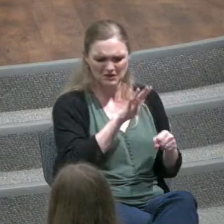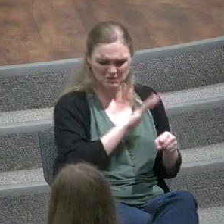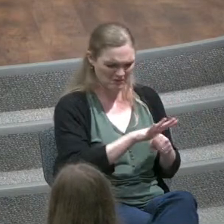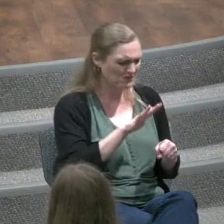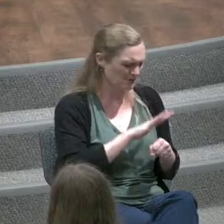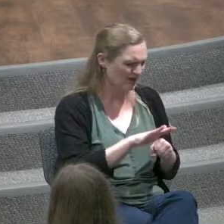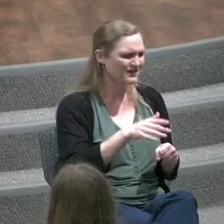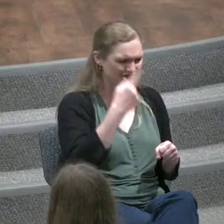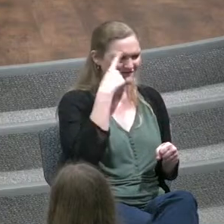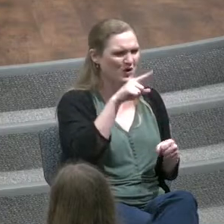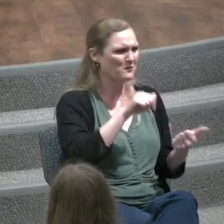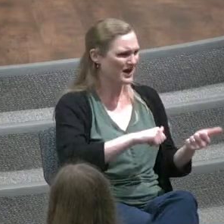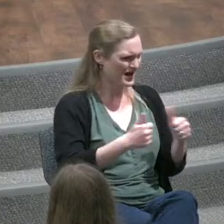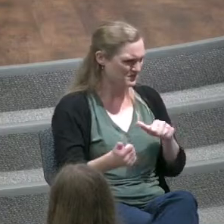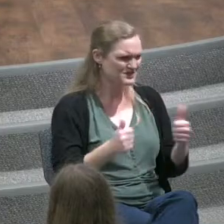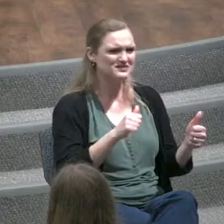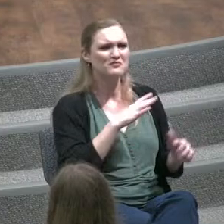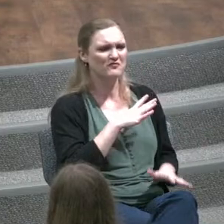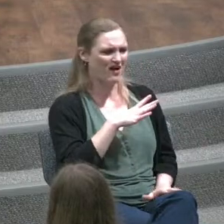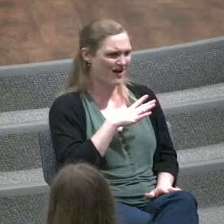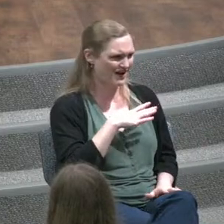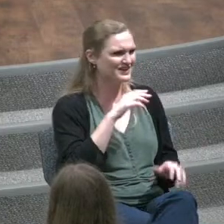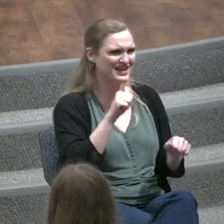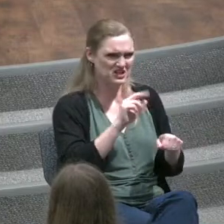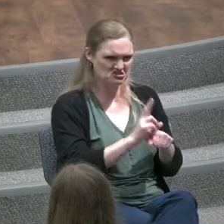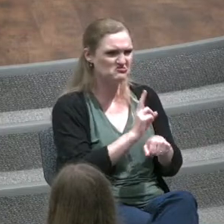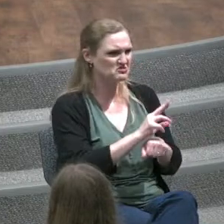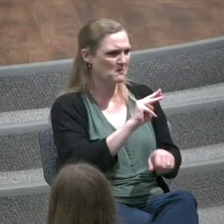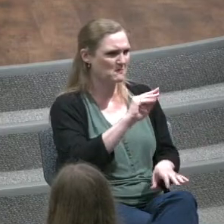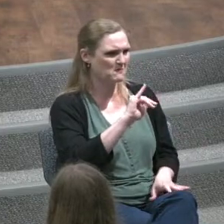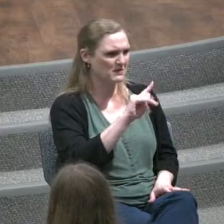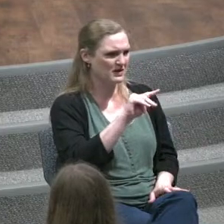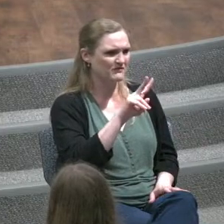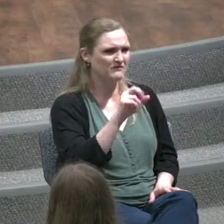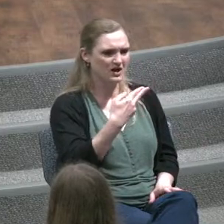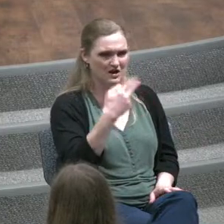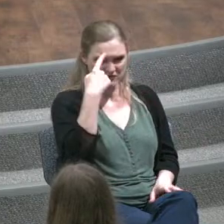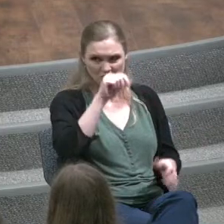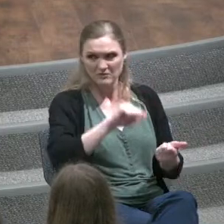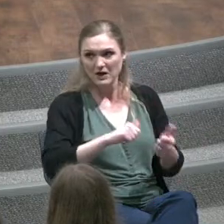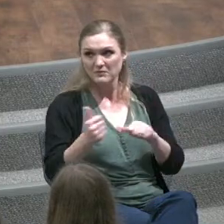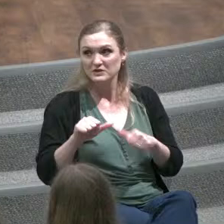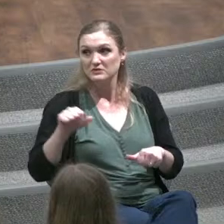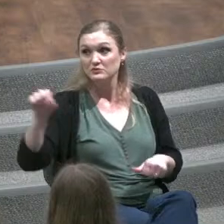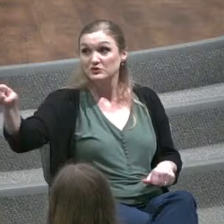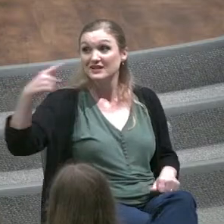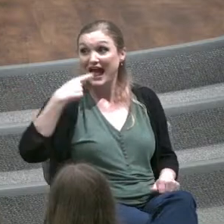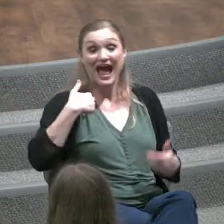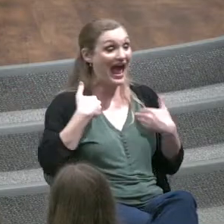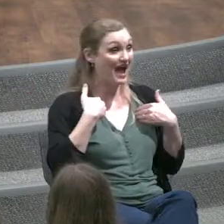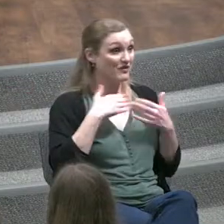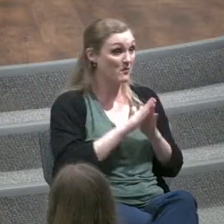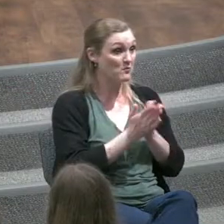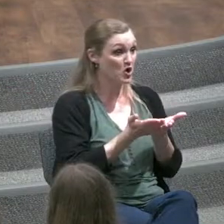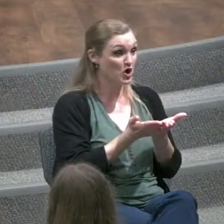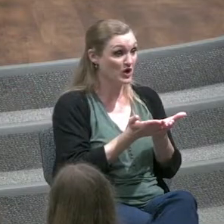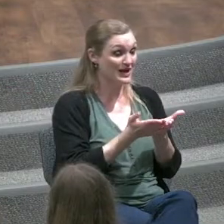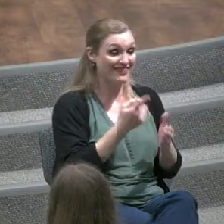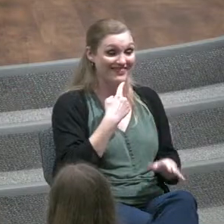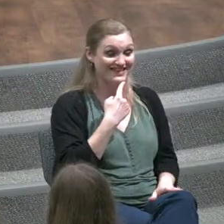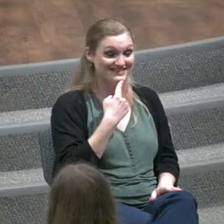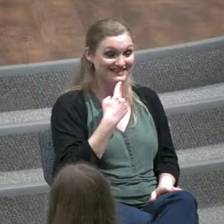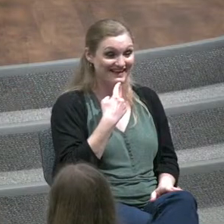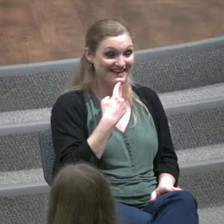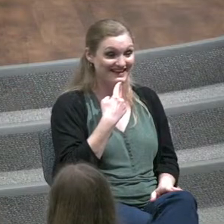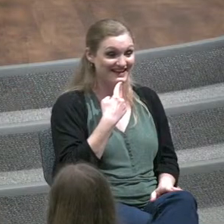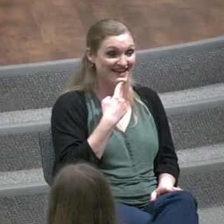for baptisms to take place, in and around the city of Jerusalem. I have a book that said that as of 1997,